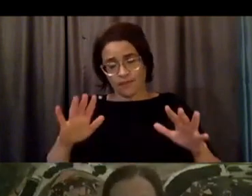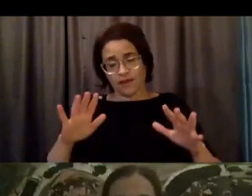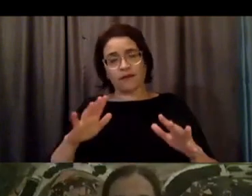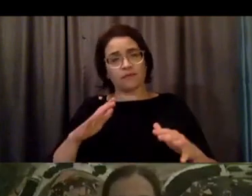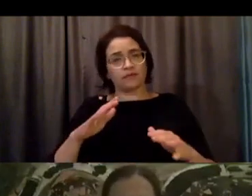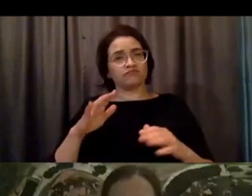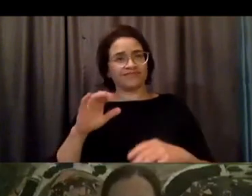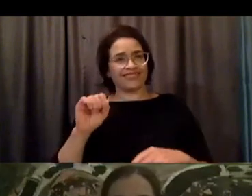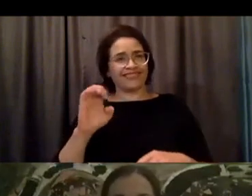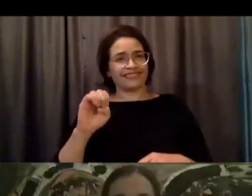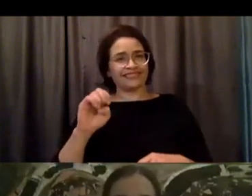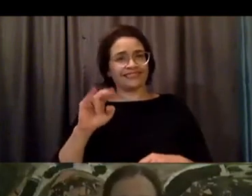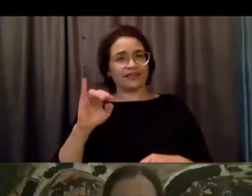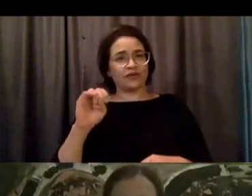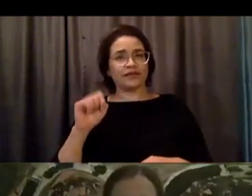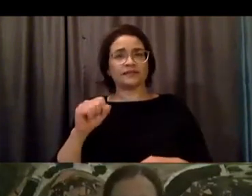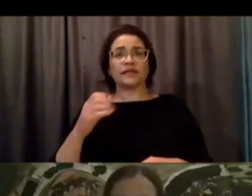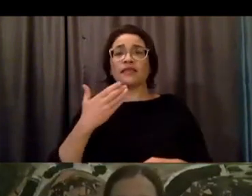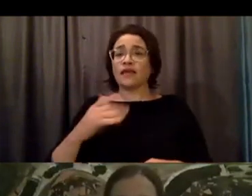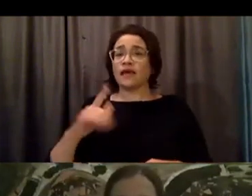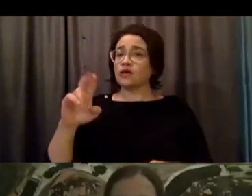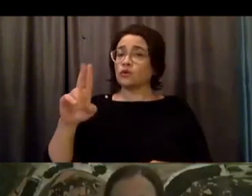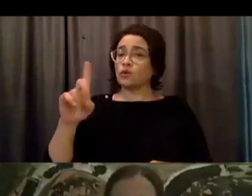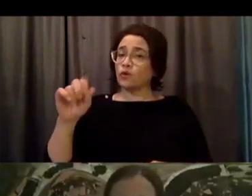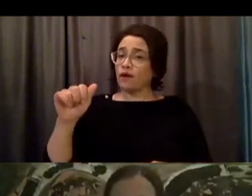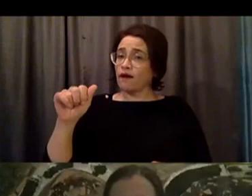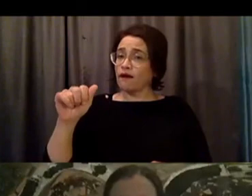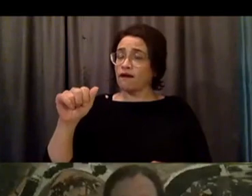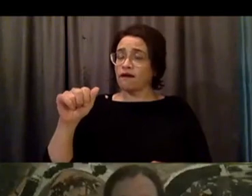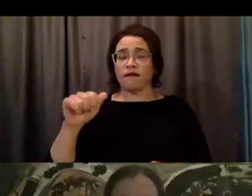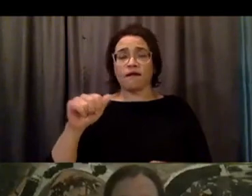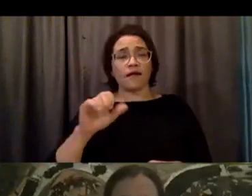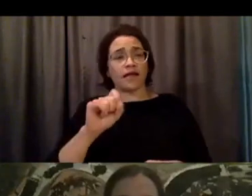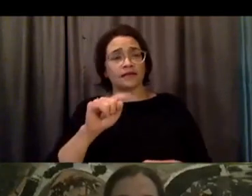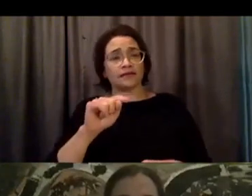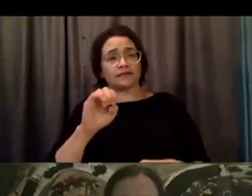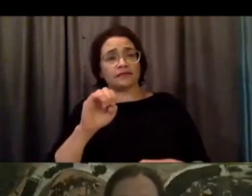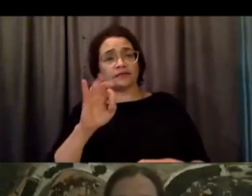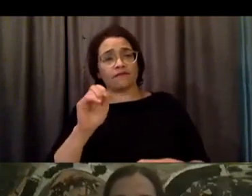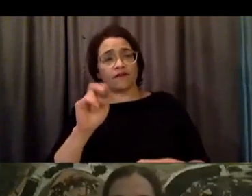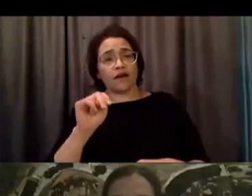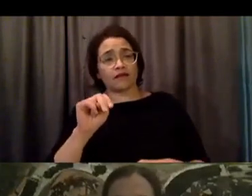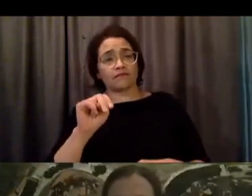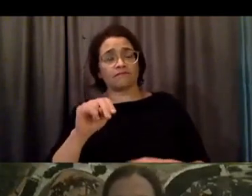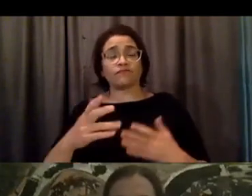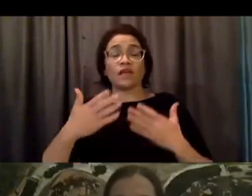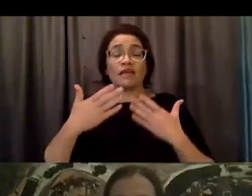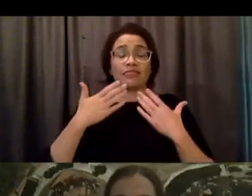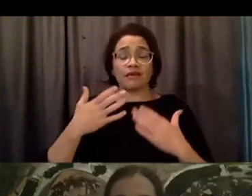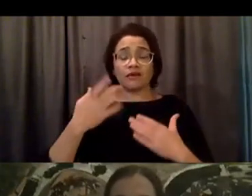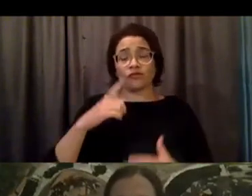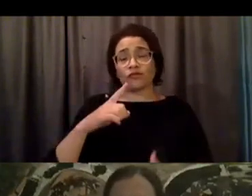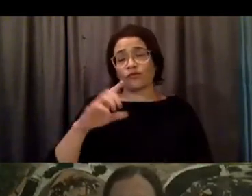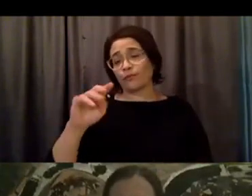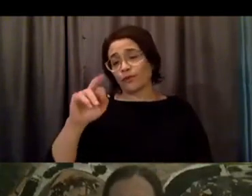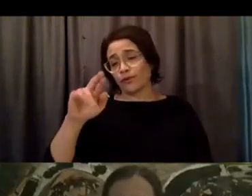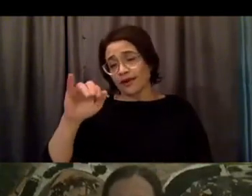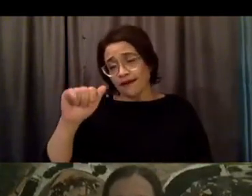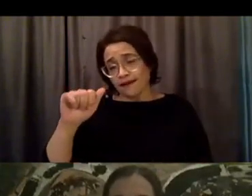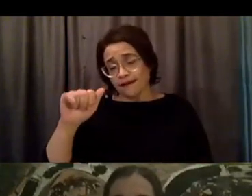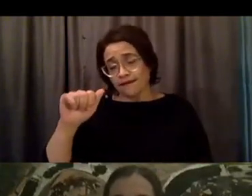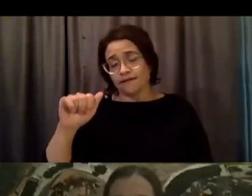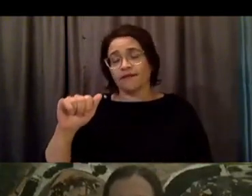again, Luda and Stefan for joining us. Thank you, Maria and Nicole for interpreting.